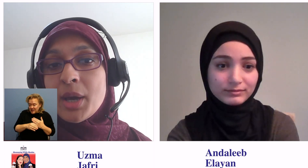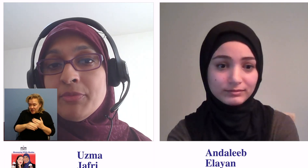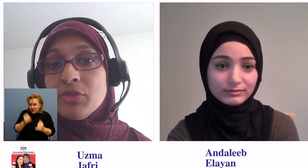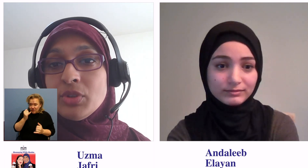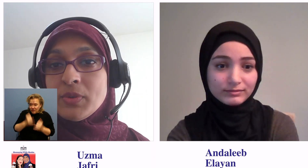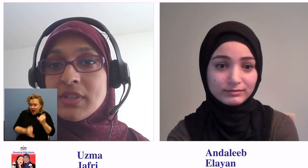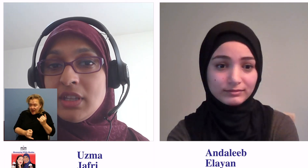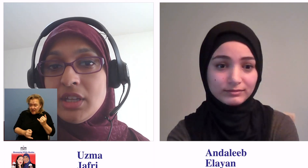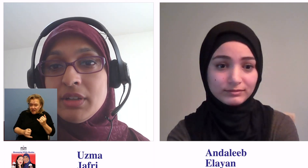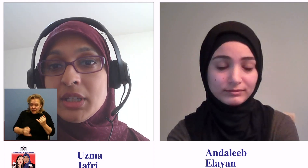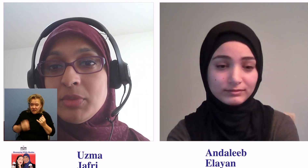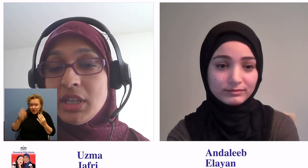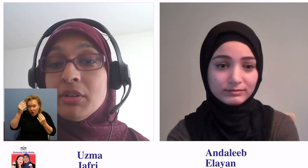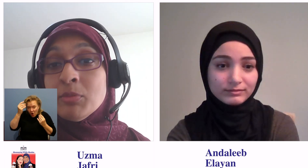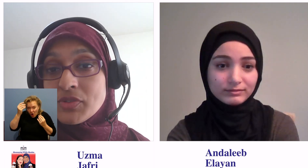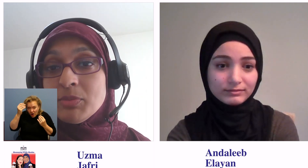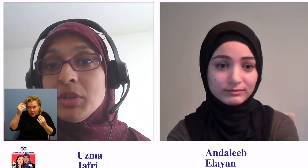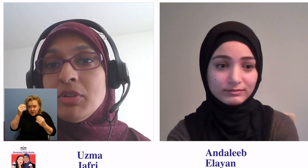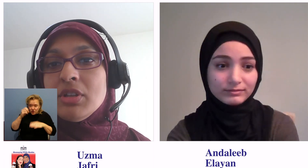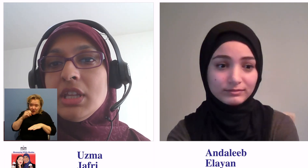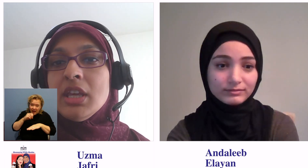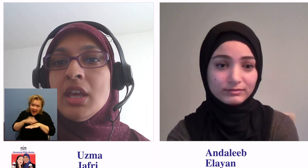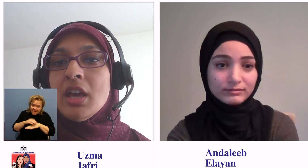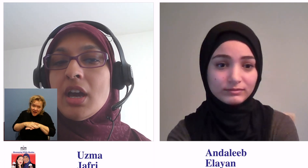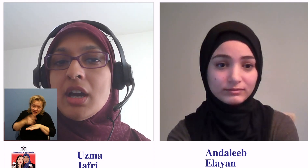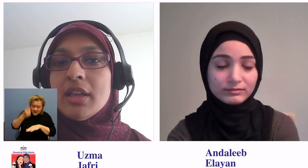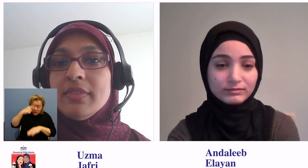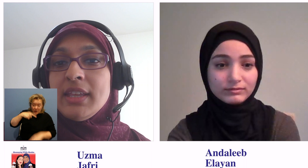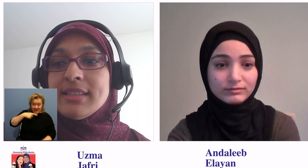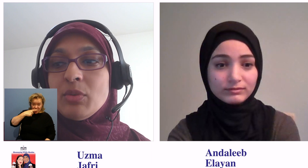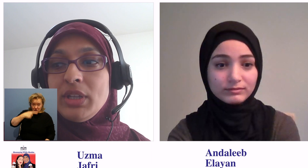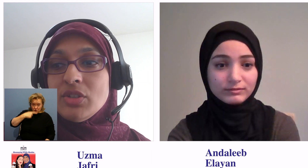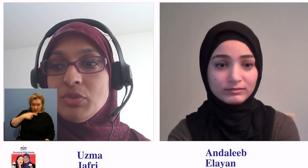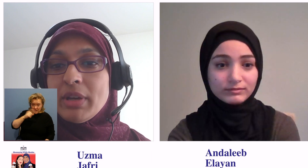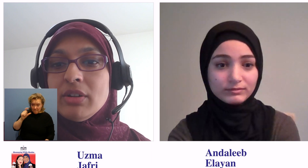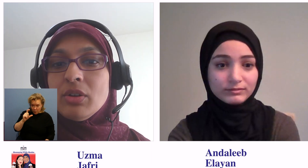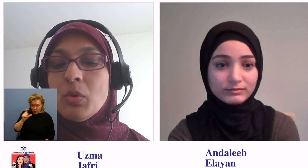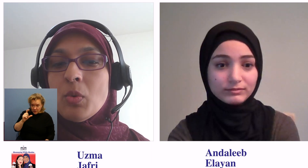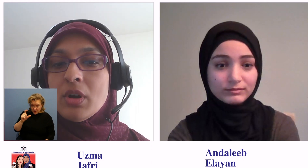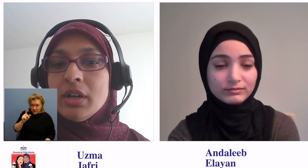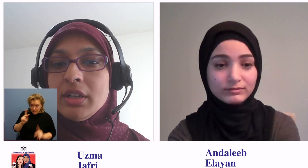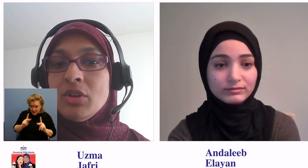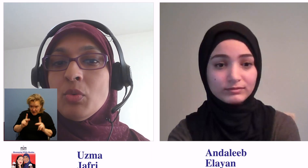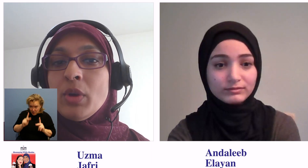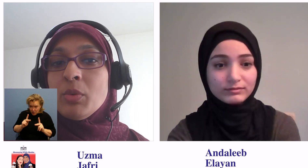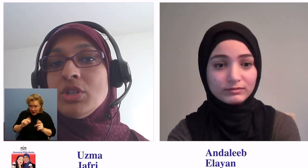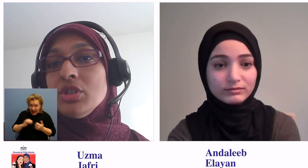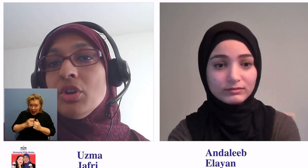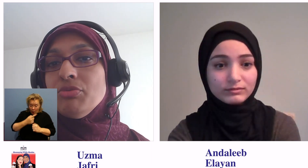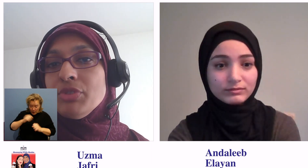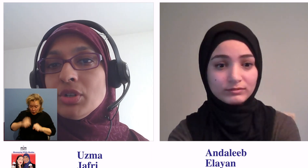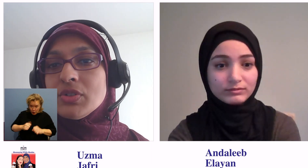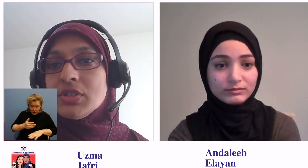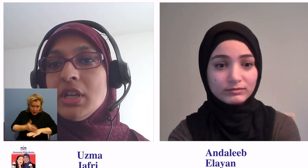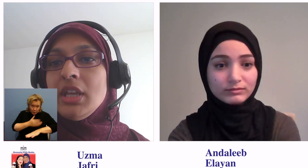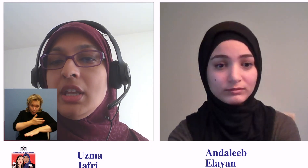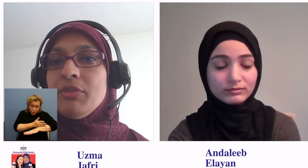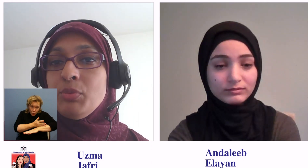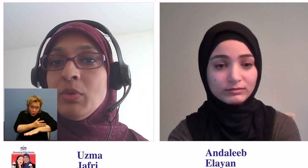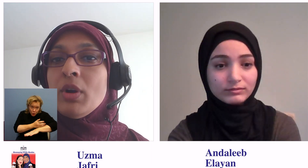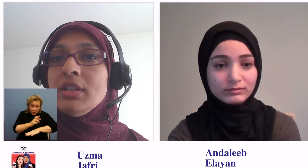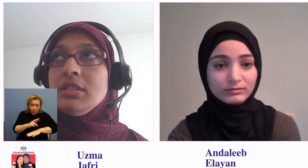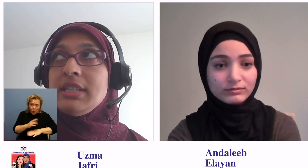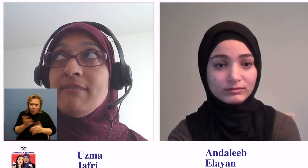for those in the hearing Muslim community? Things that we can do better or, you know, where we should go first